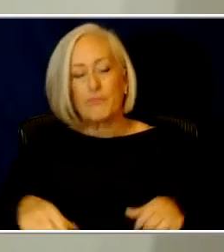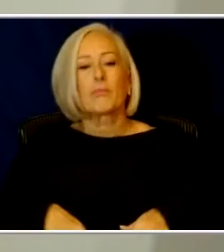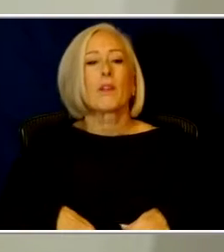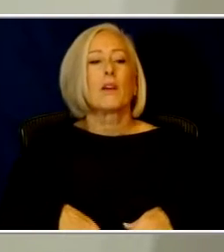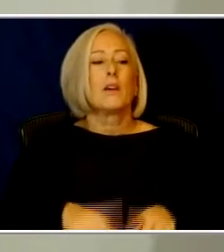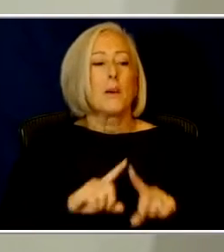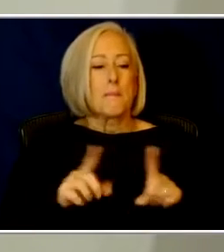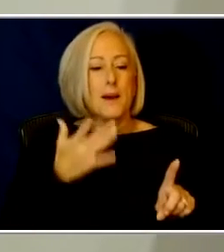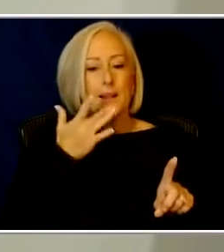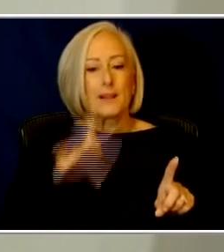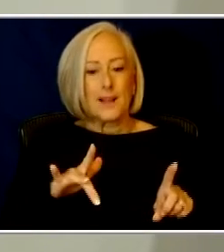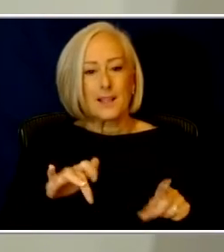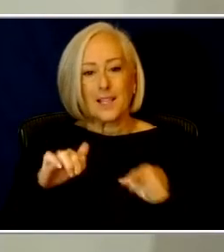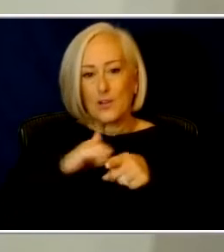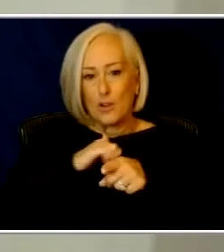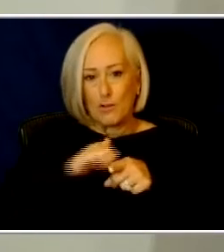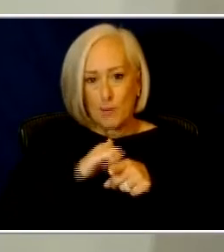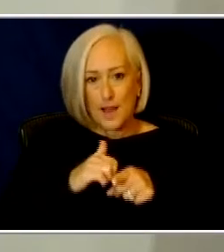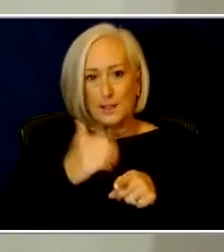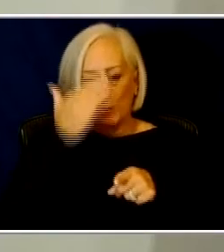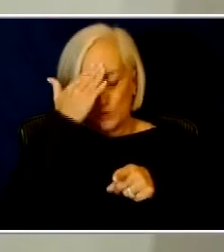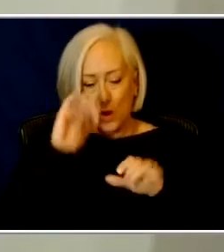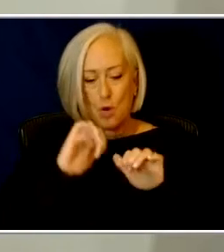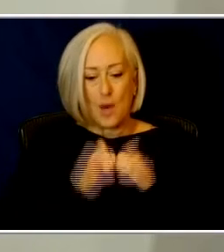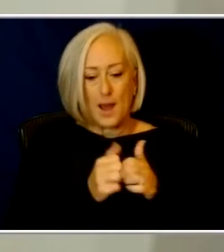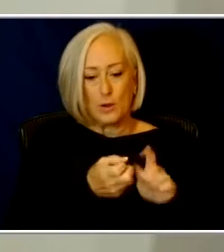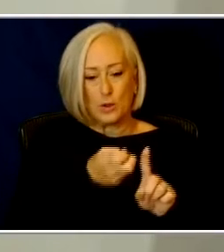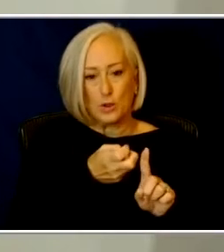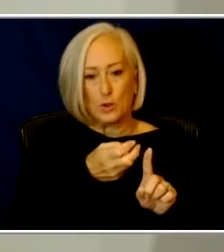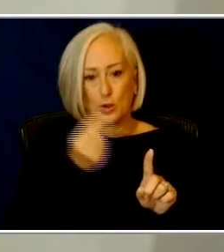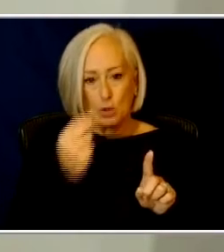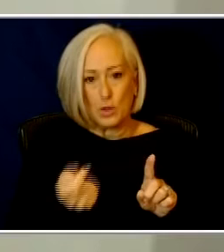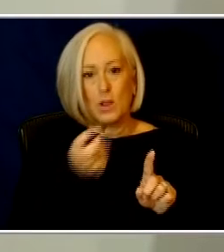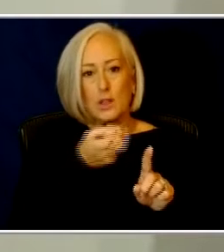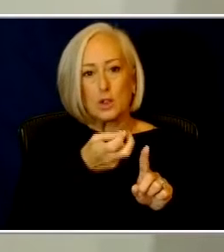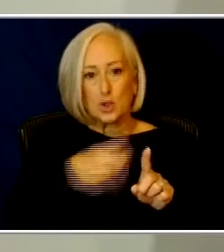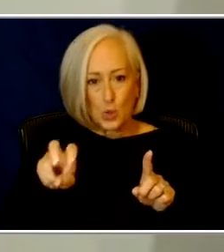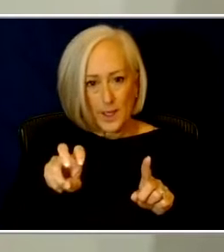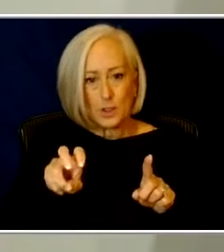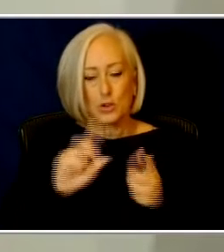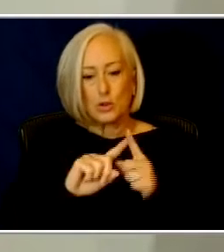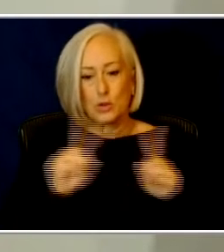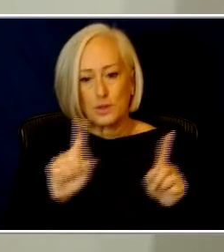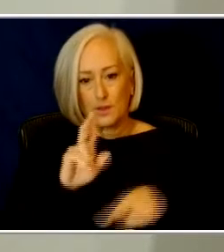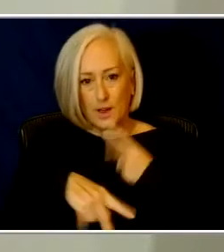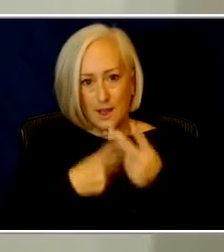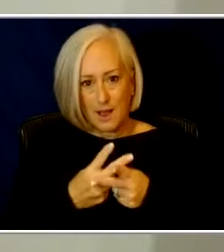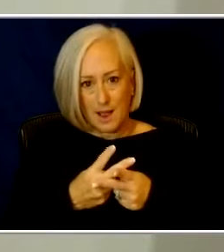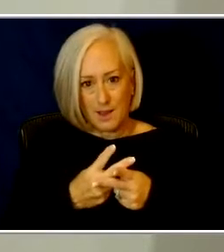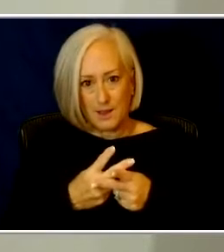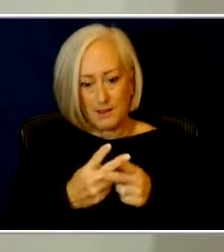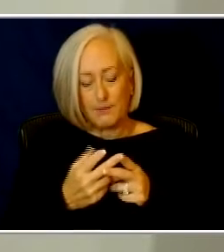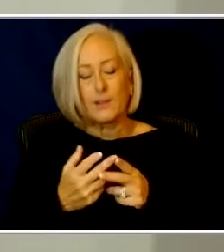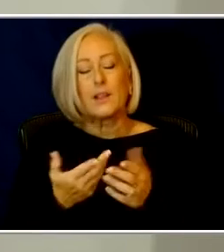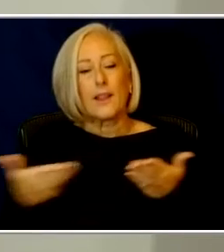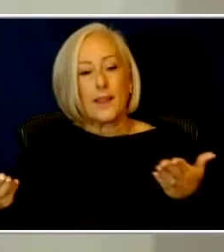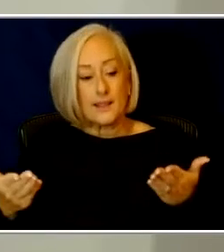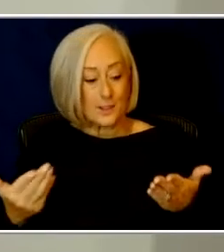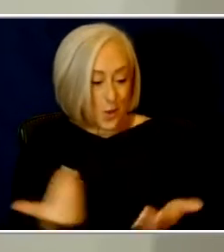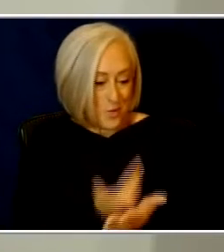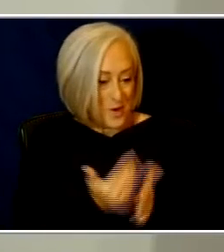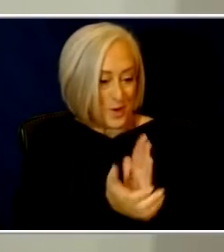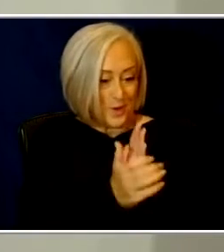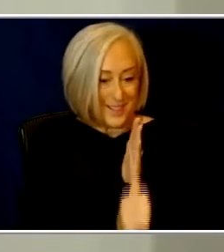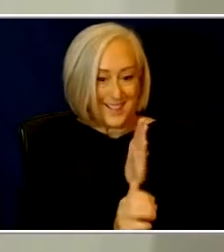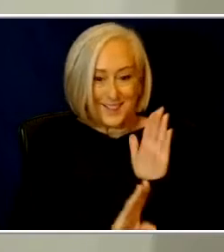to switch really quickly. And so I think there's been a lot of new skills that have been developed over the pandemic, a